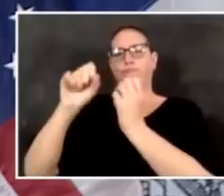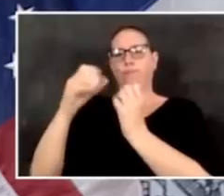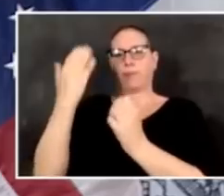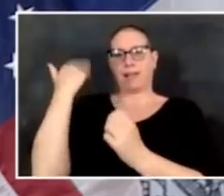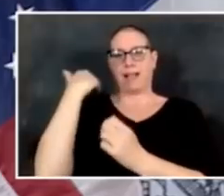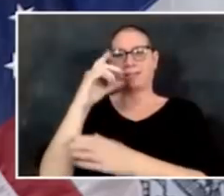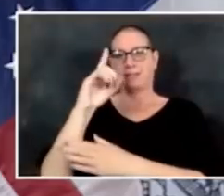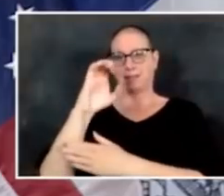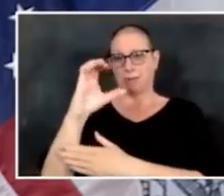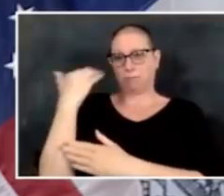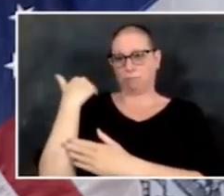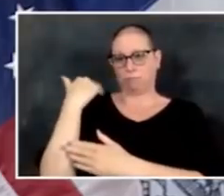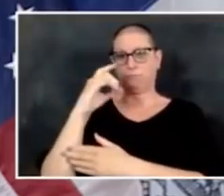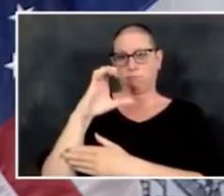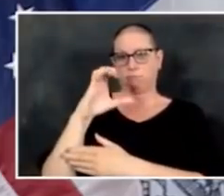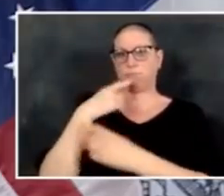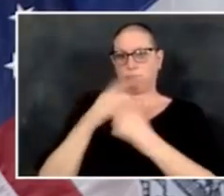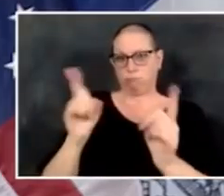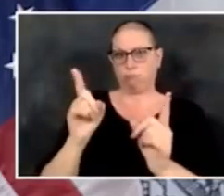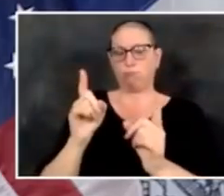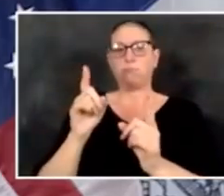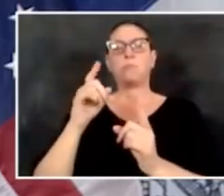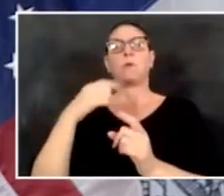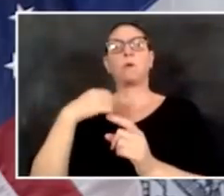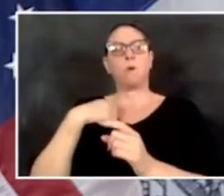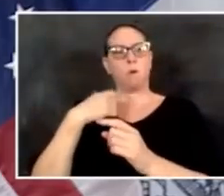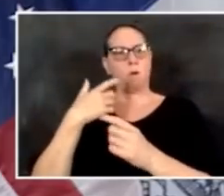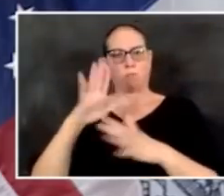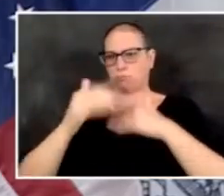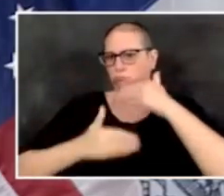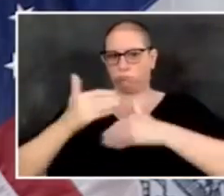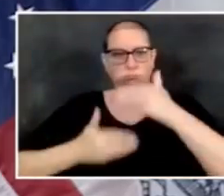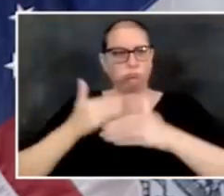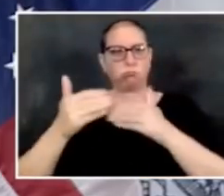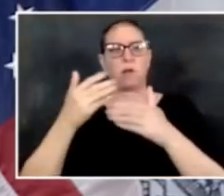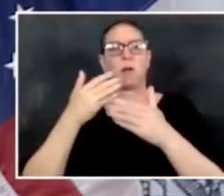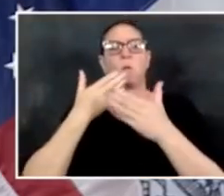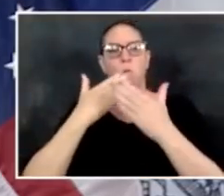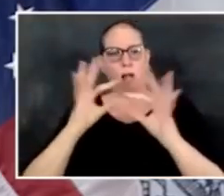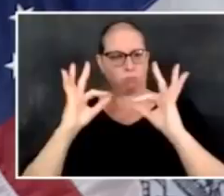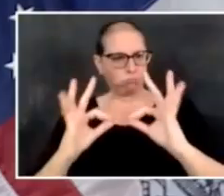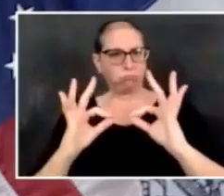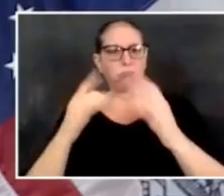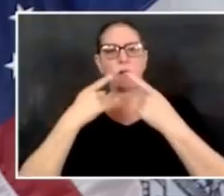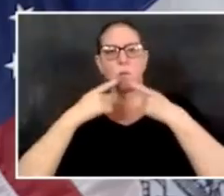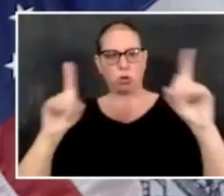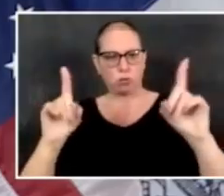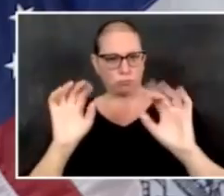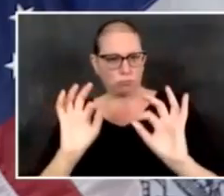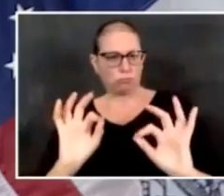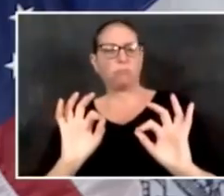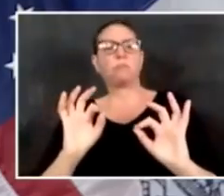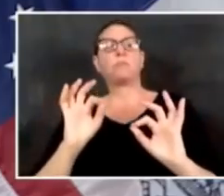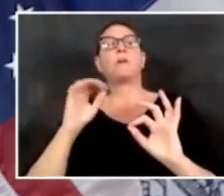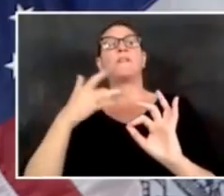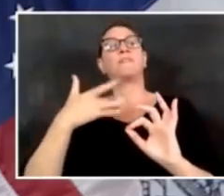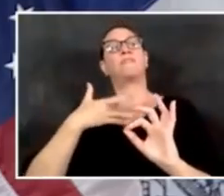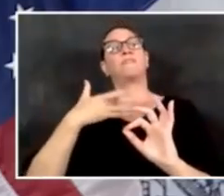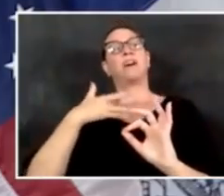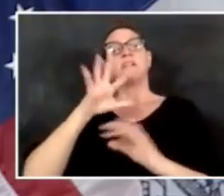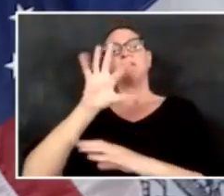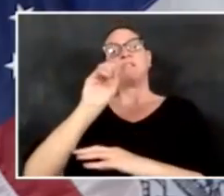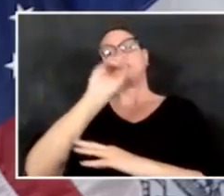ending permanent street homelessness in New York City, and particularly bringing in those folks who have been out there for years. It's